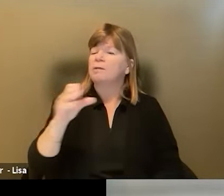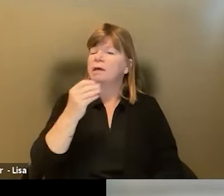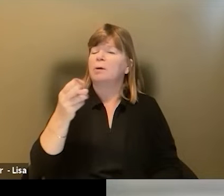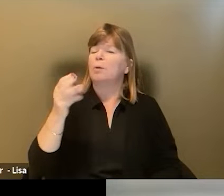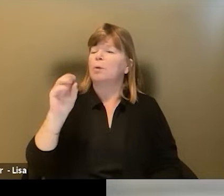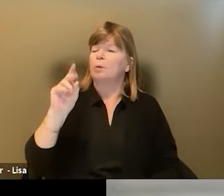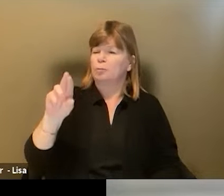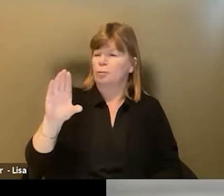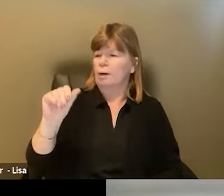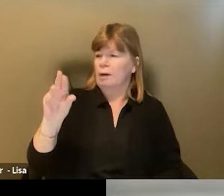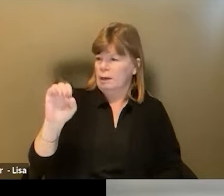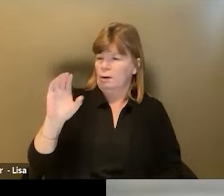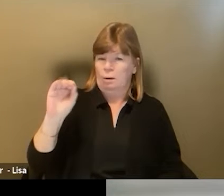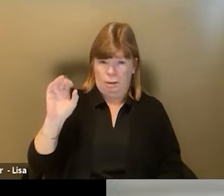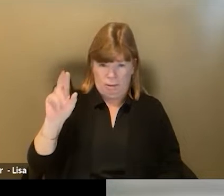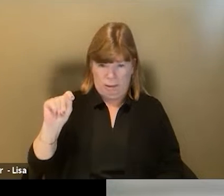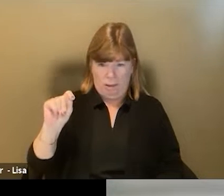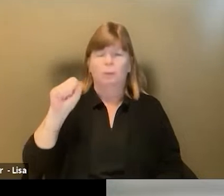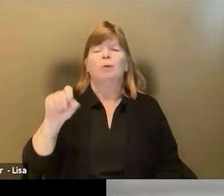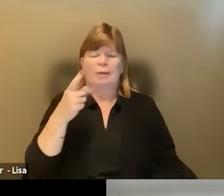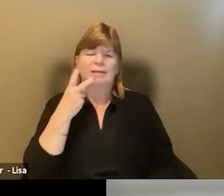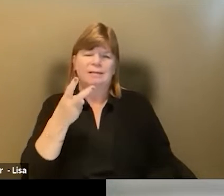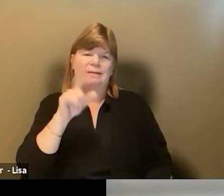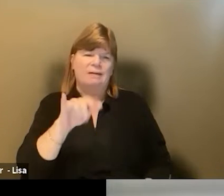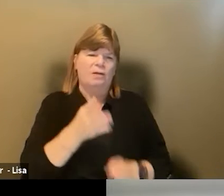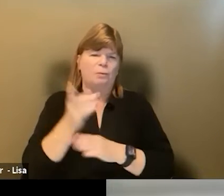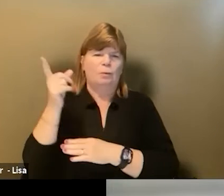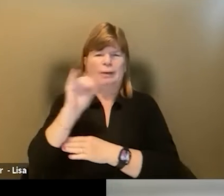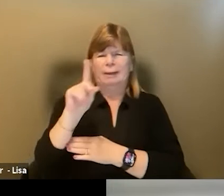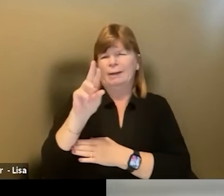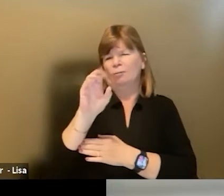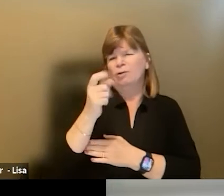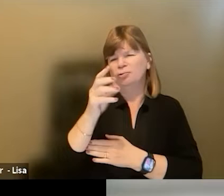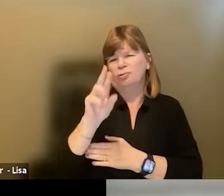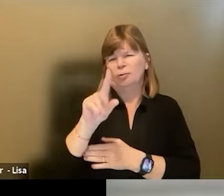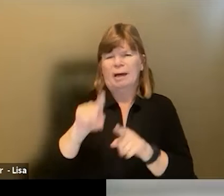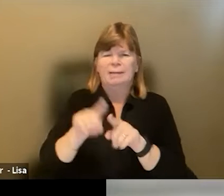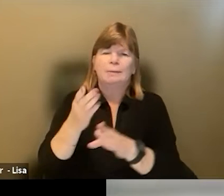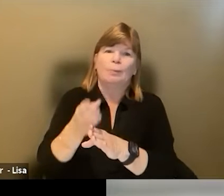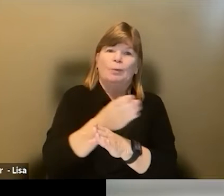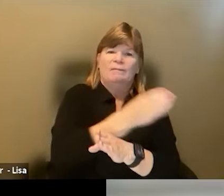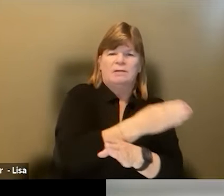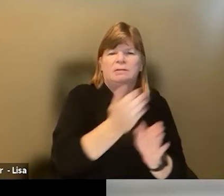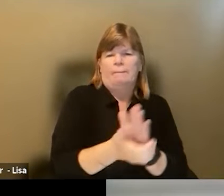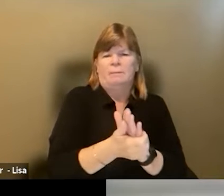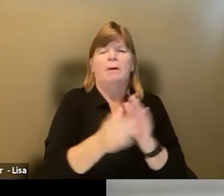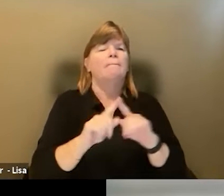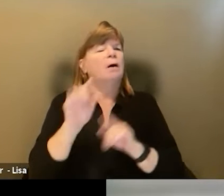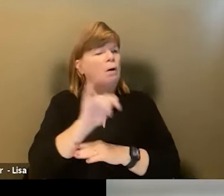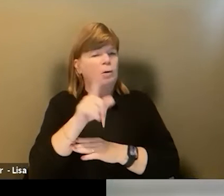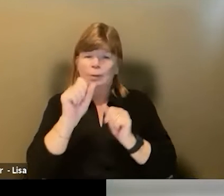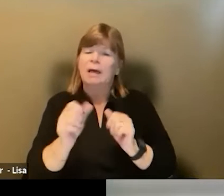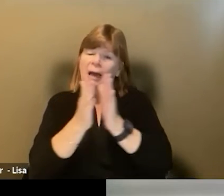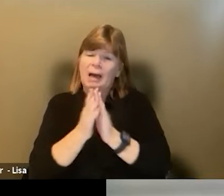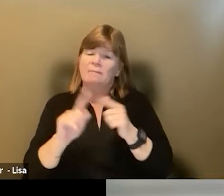Connect, you'll be able to see these through the Indiana Register as the previous amendments, but also you can request